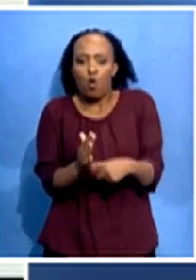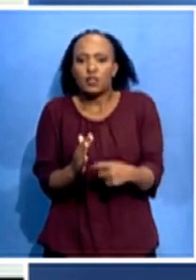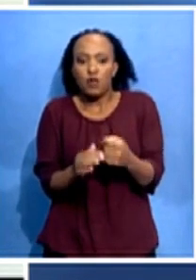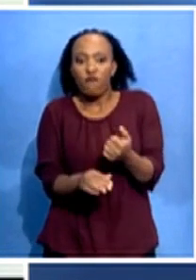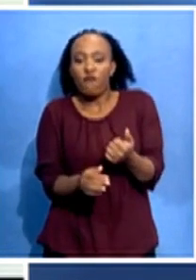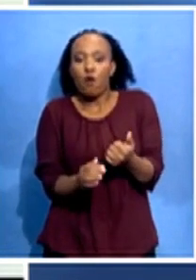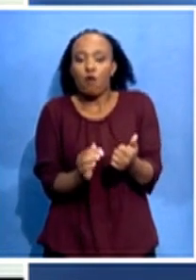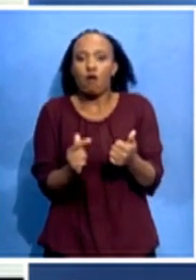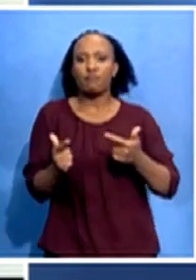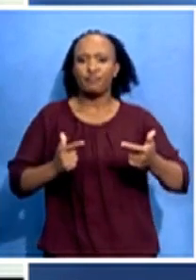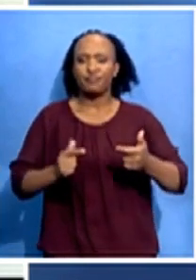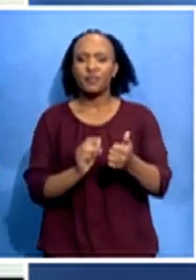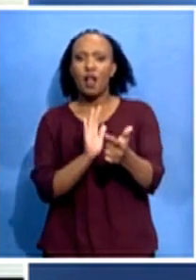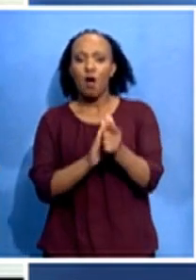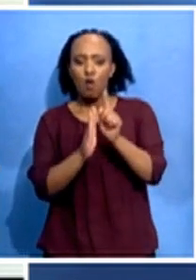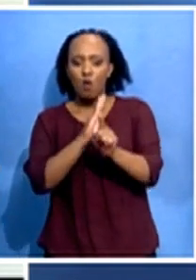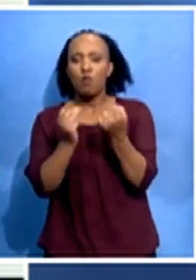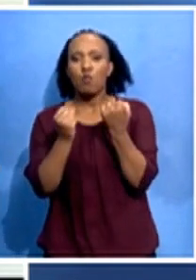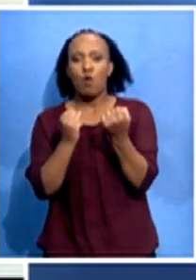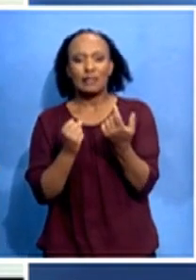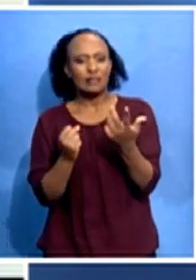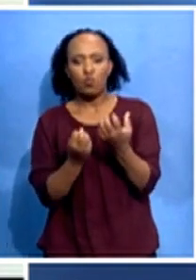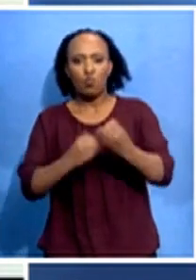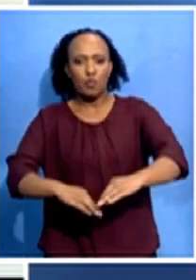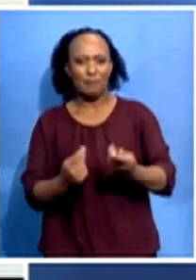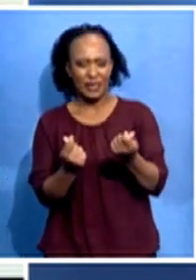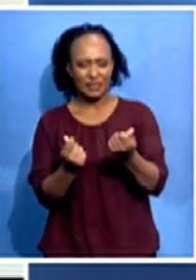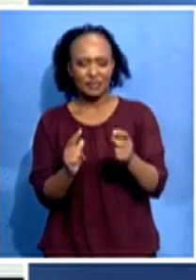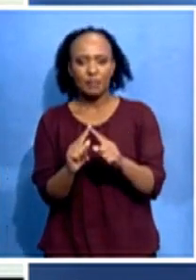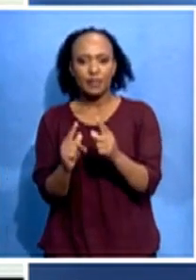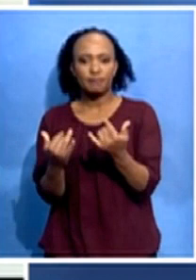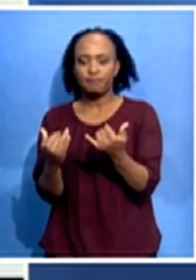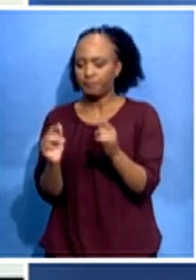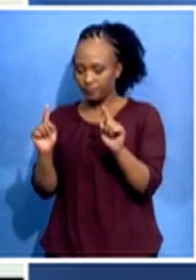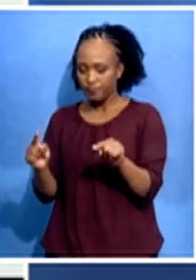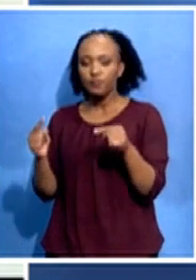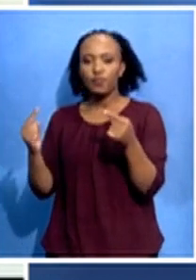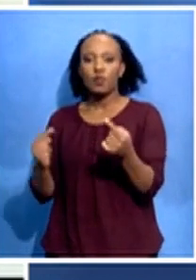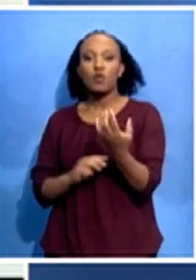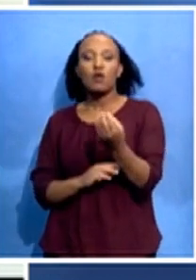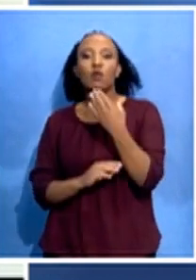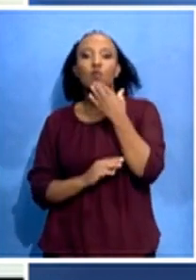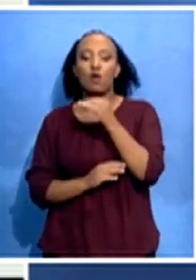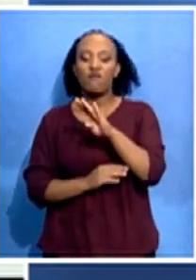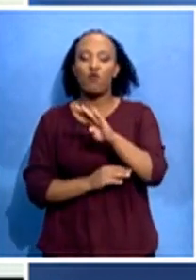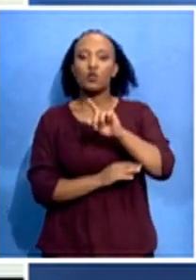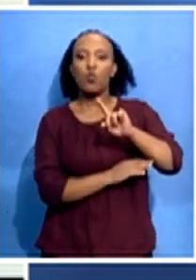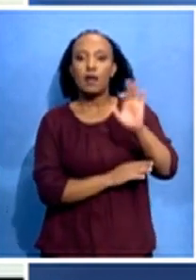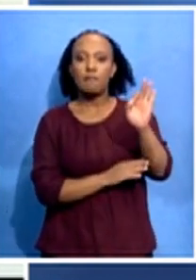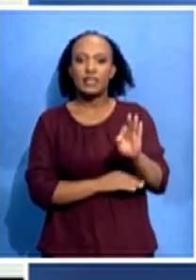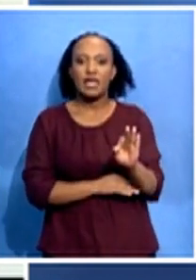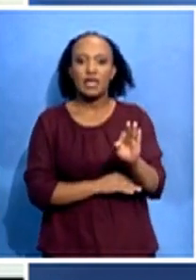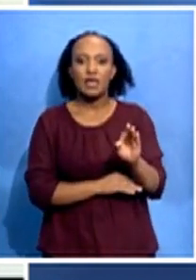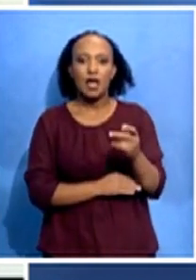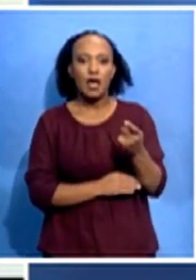around the state inefficiency. But you can't have a 41% of your revenue going to civil servants in terms of